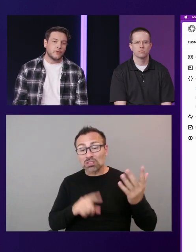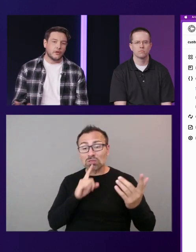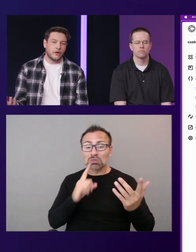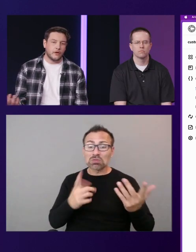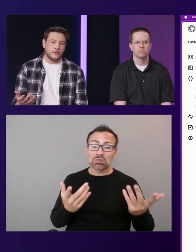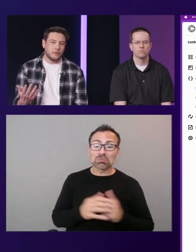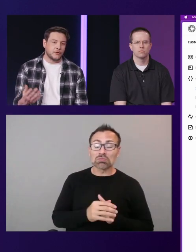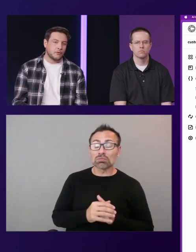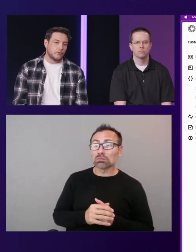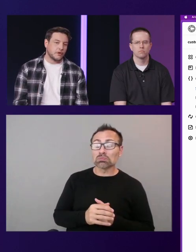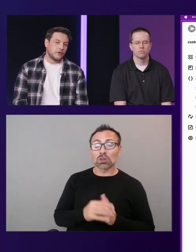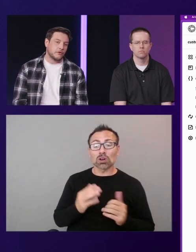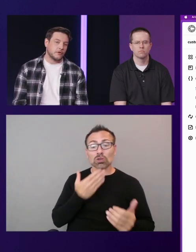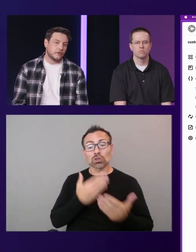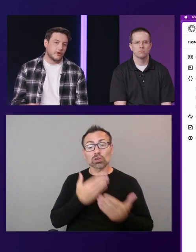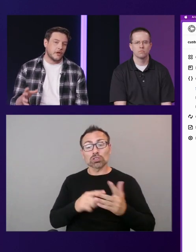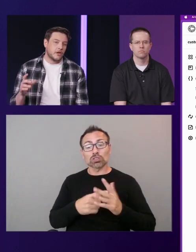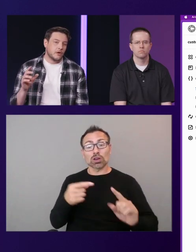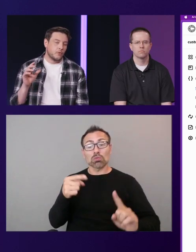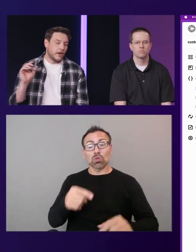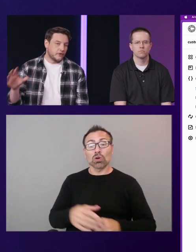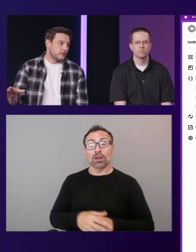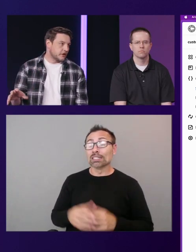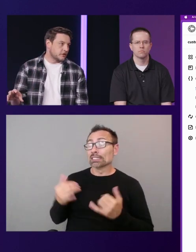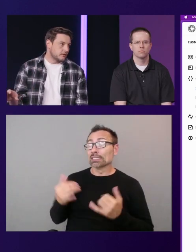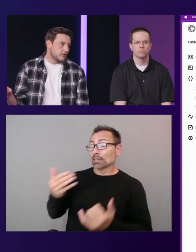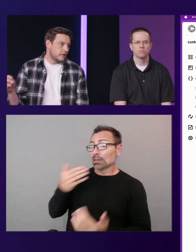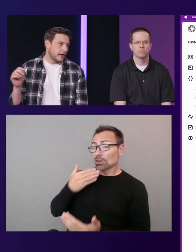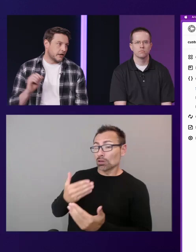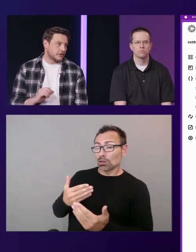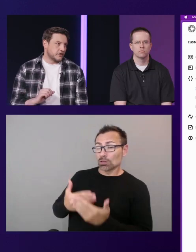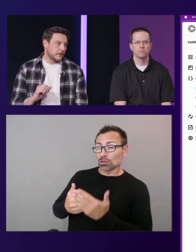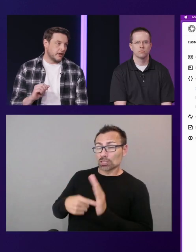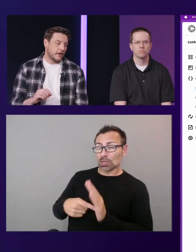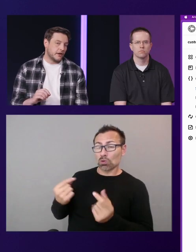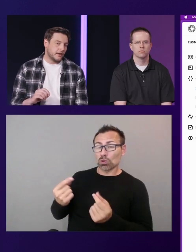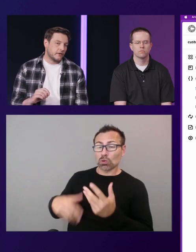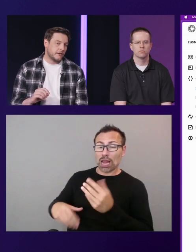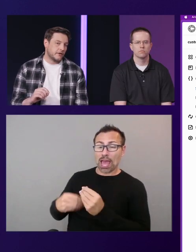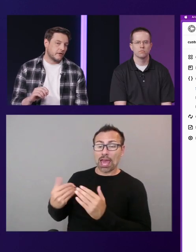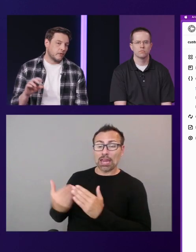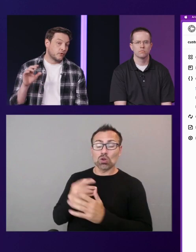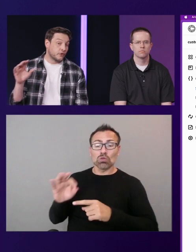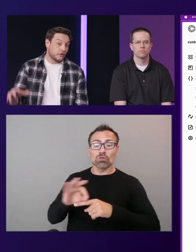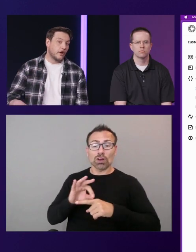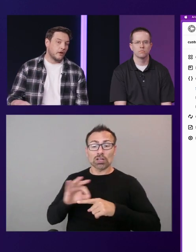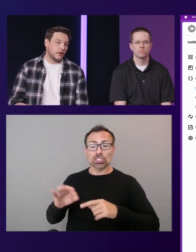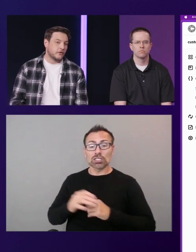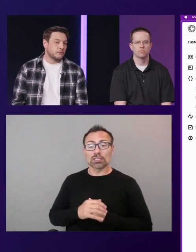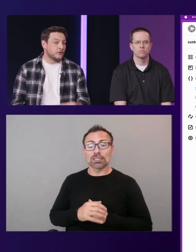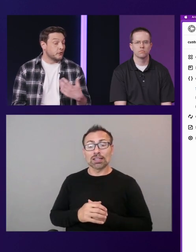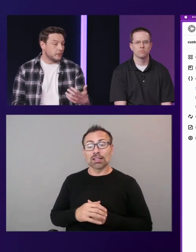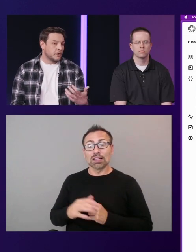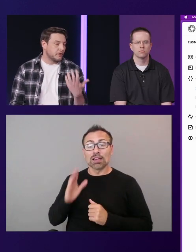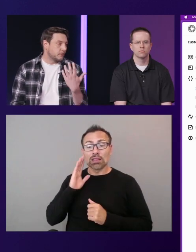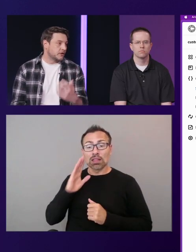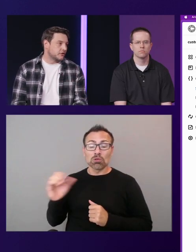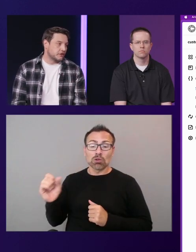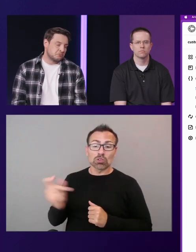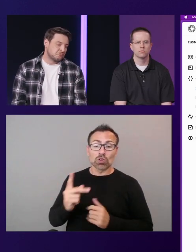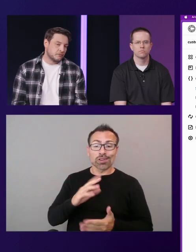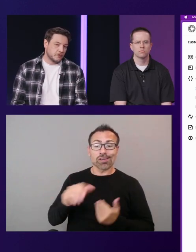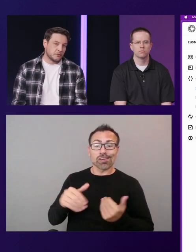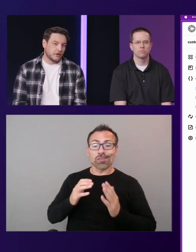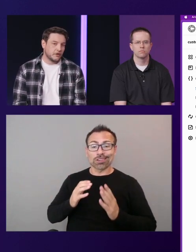And so a good example here, what we're going to do is we'll add a new function that actually returns all customers sorted by when they